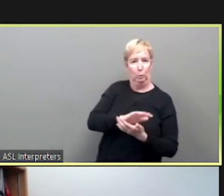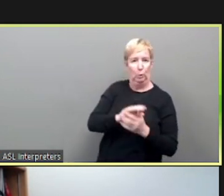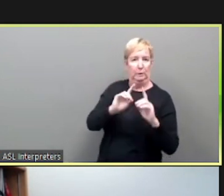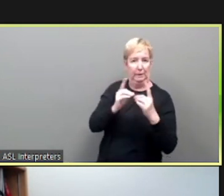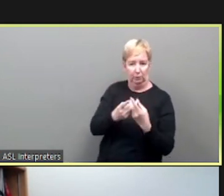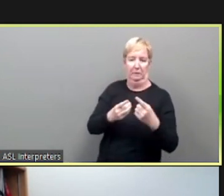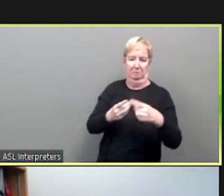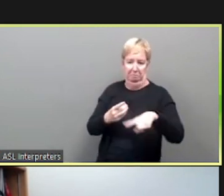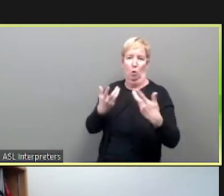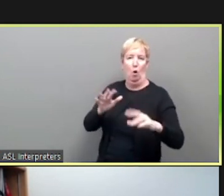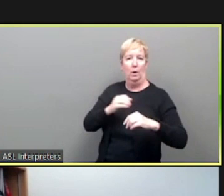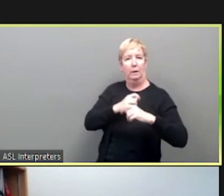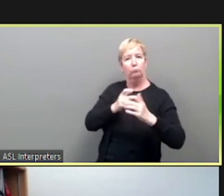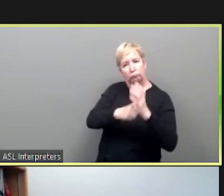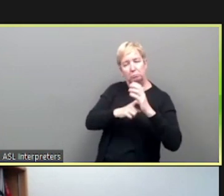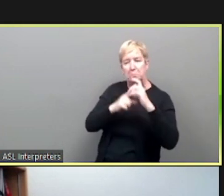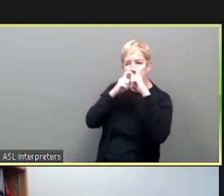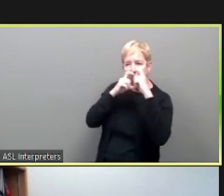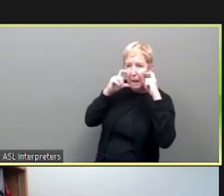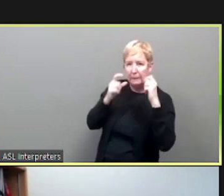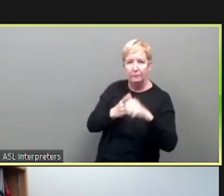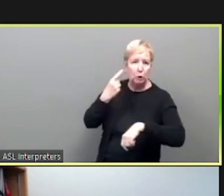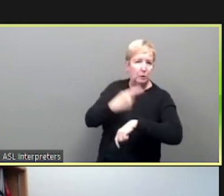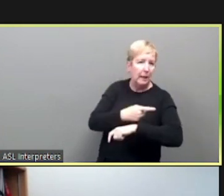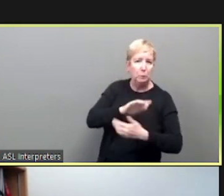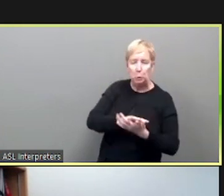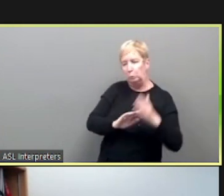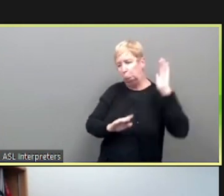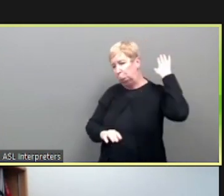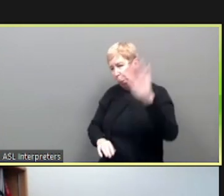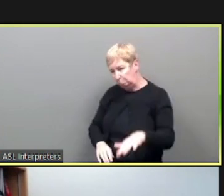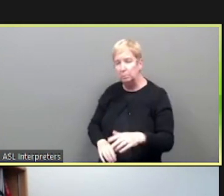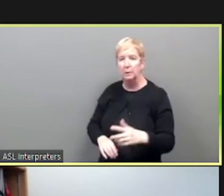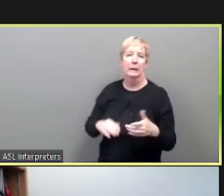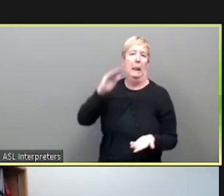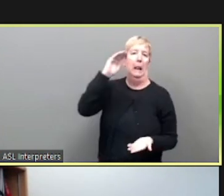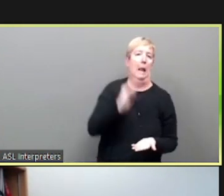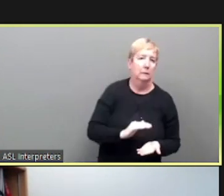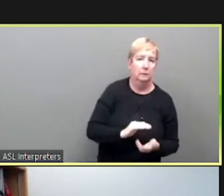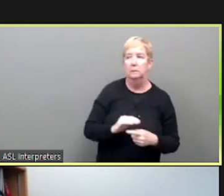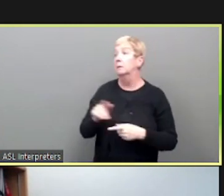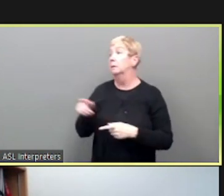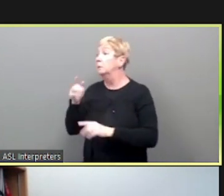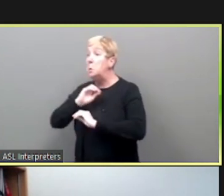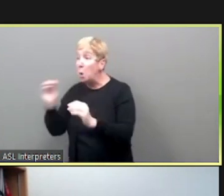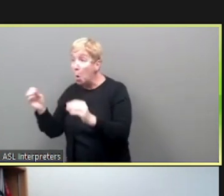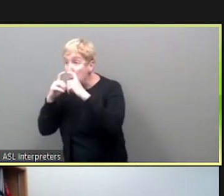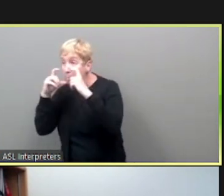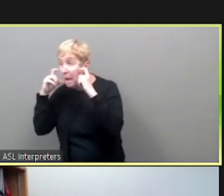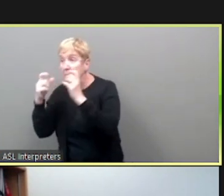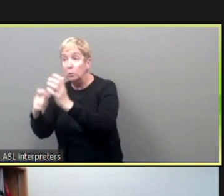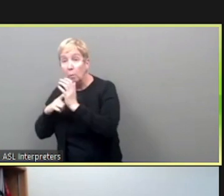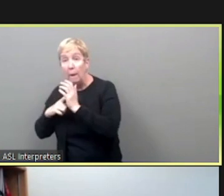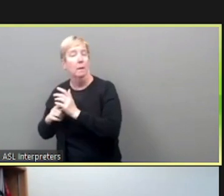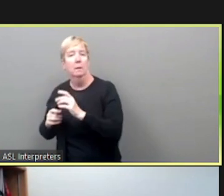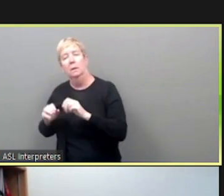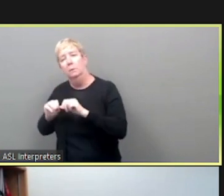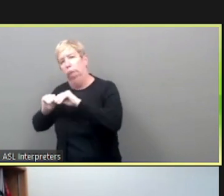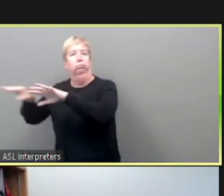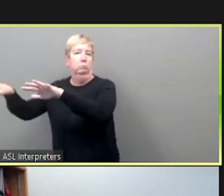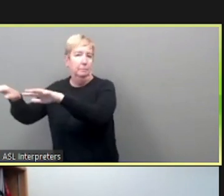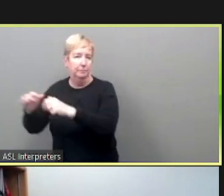really want to emphasize that we support universal masking. We think it's an important component in the recommended layer